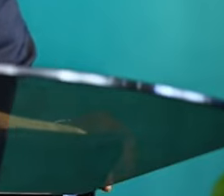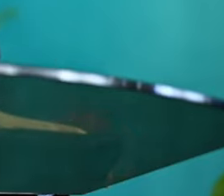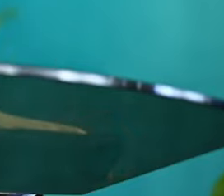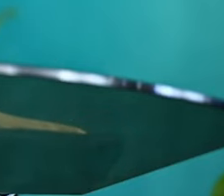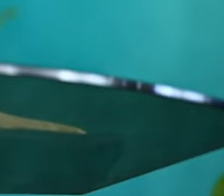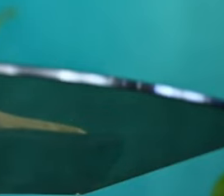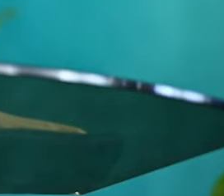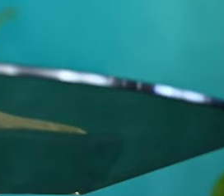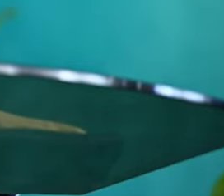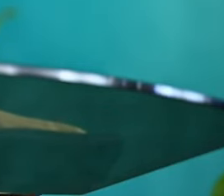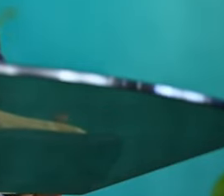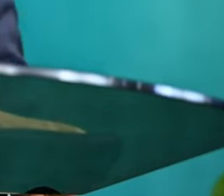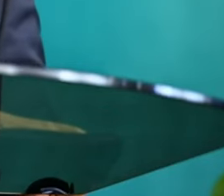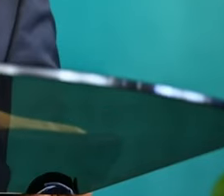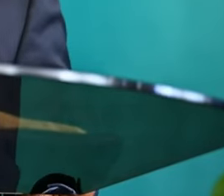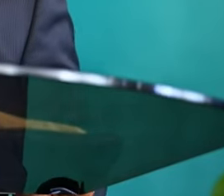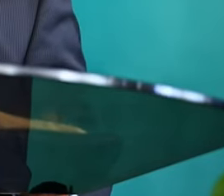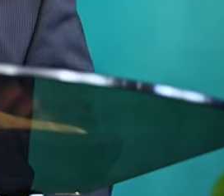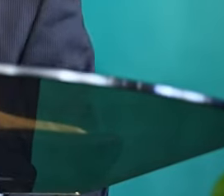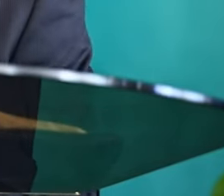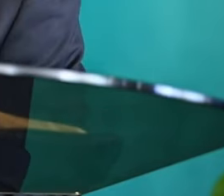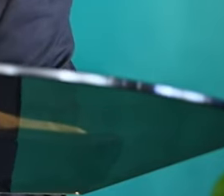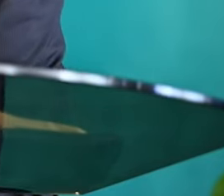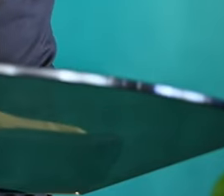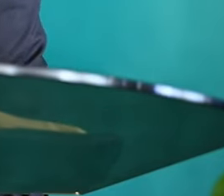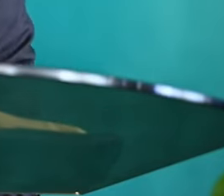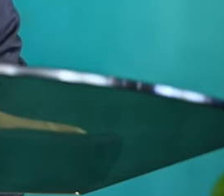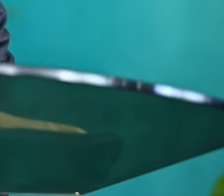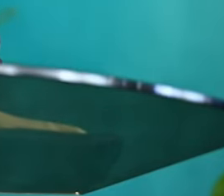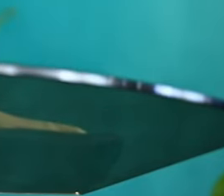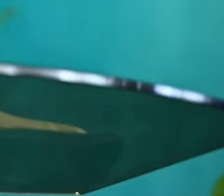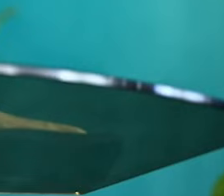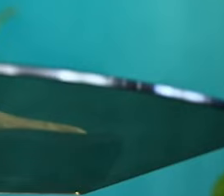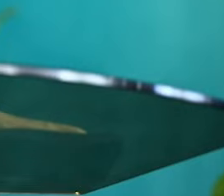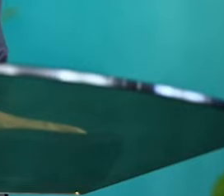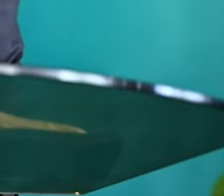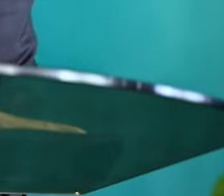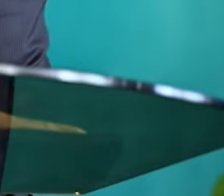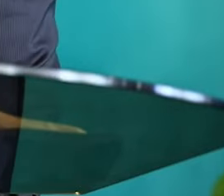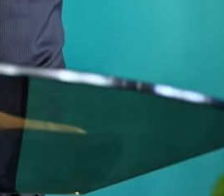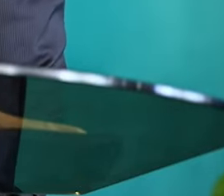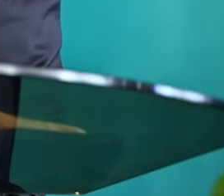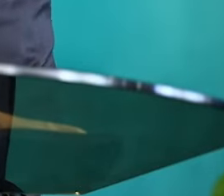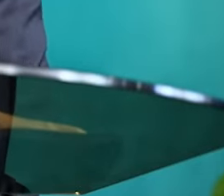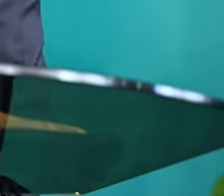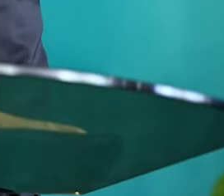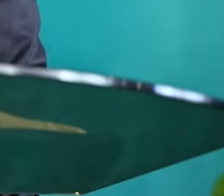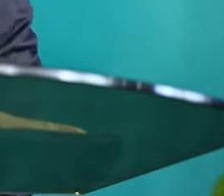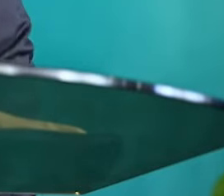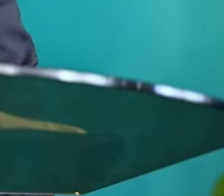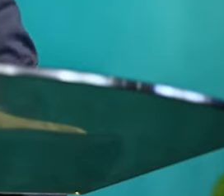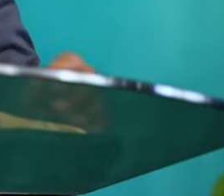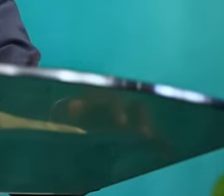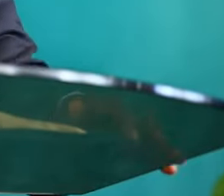enemy. They are ready to face the battle. They are ready to go forward by faith. They are ready for the